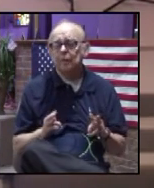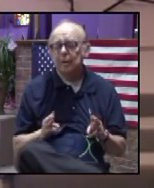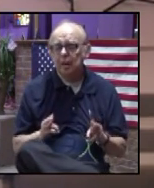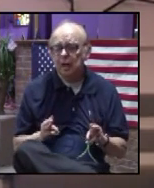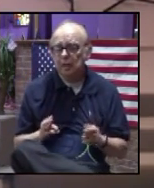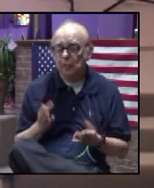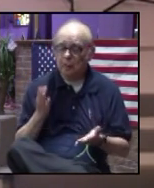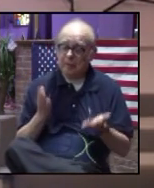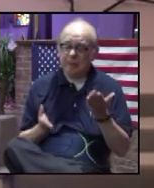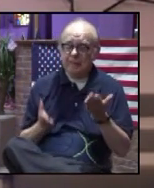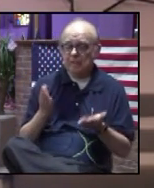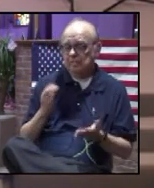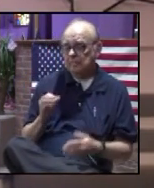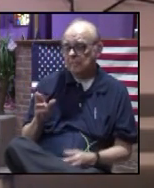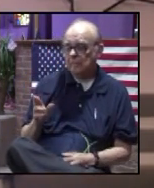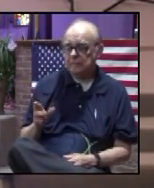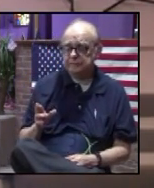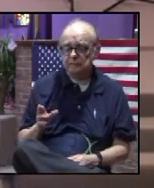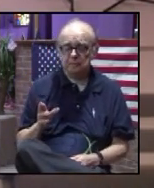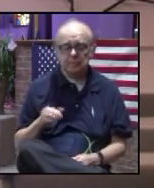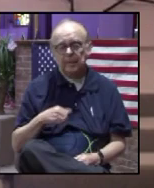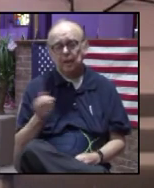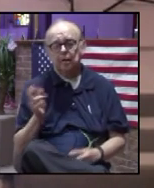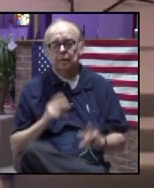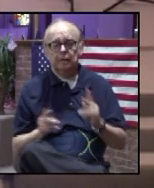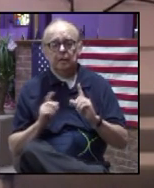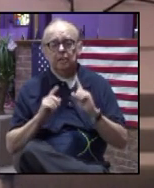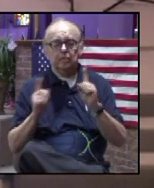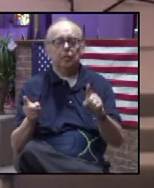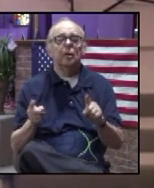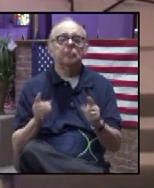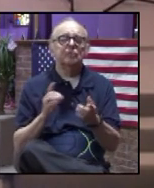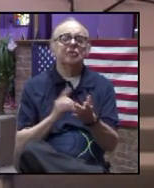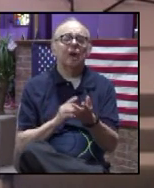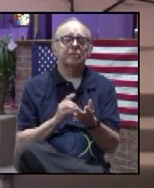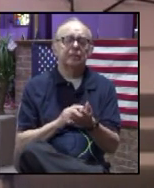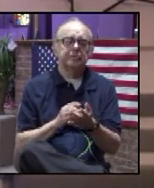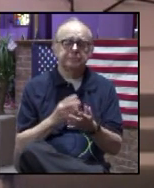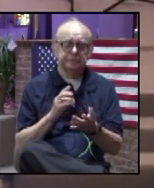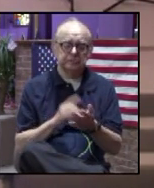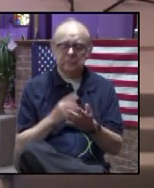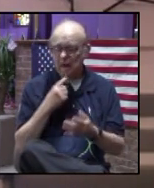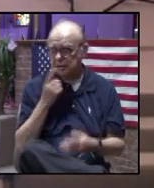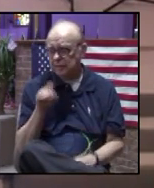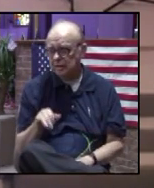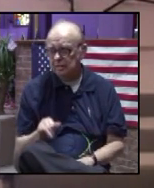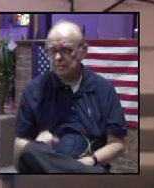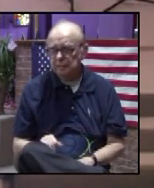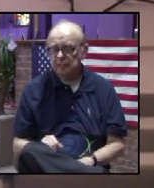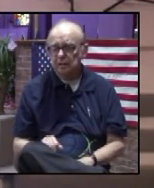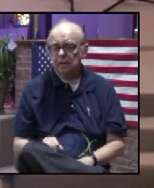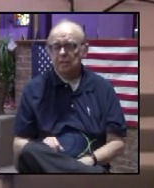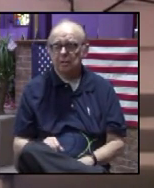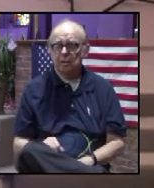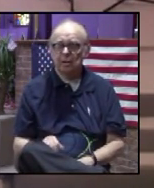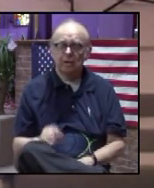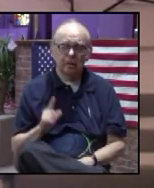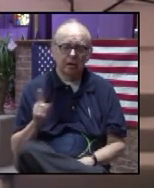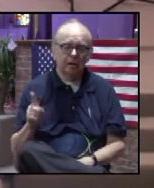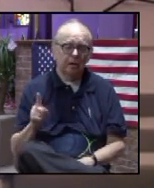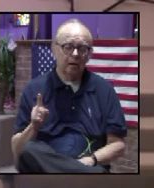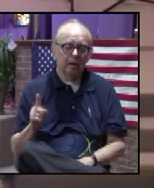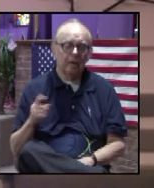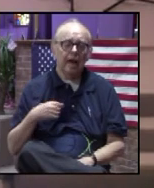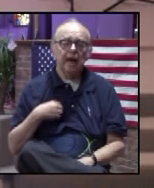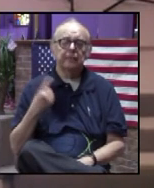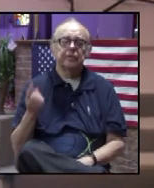Or maybe you've been like others who have gone to a doctor and the doctor said, you've only got 6 months